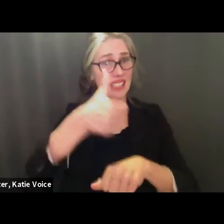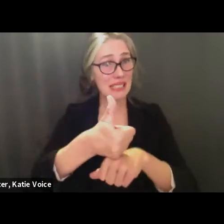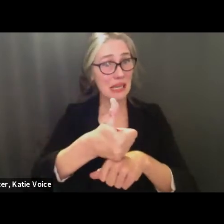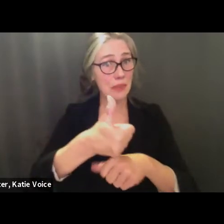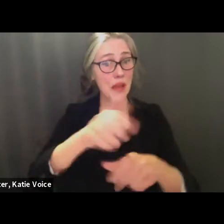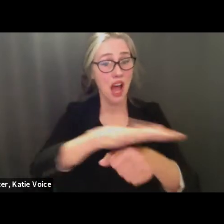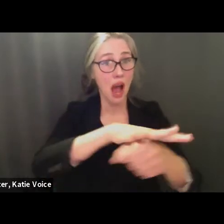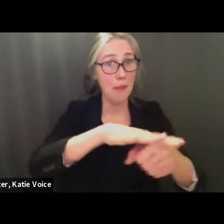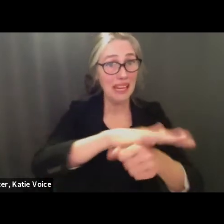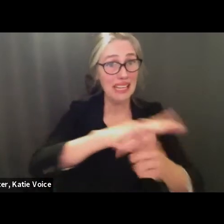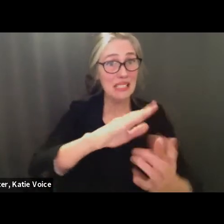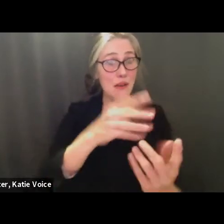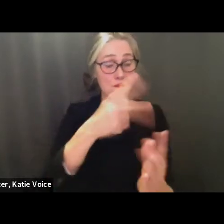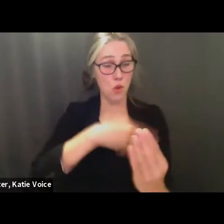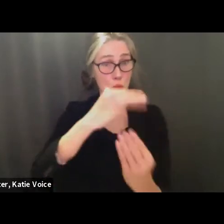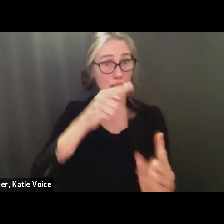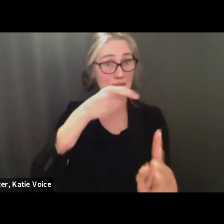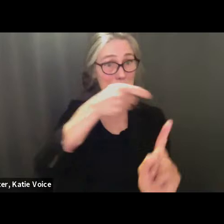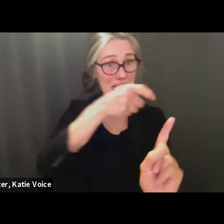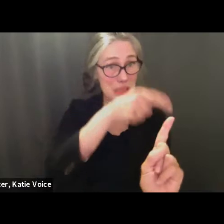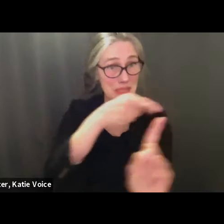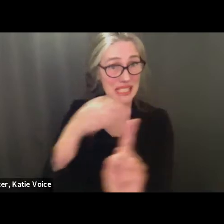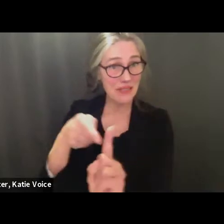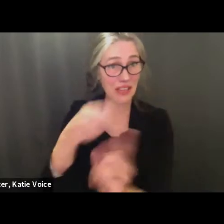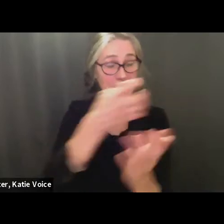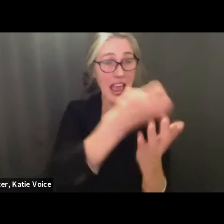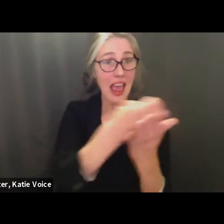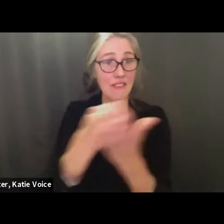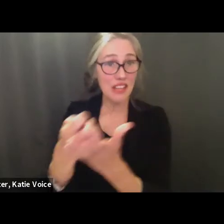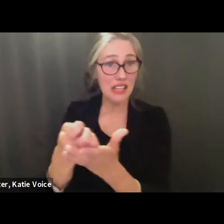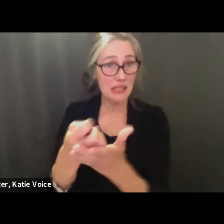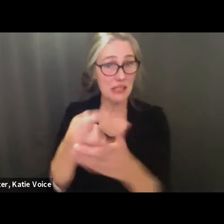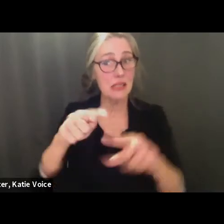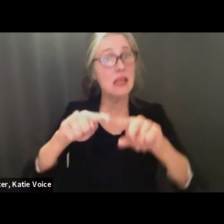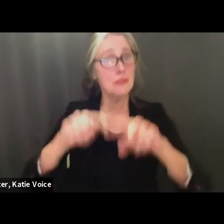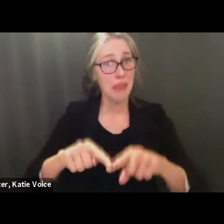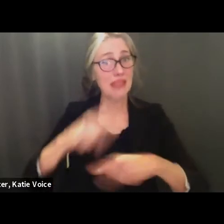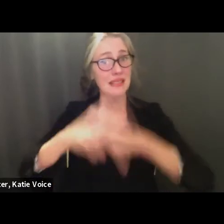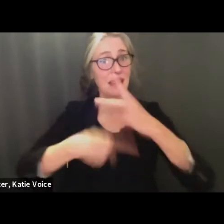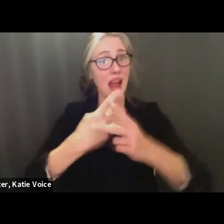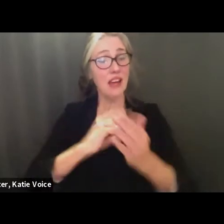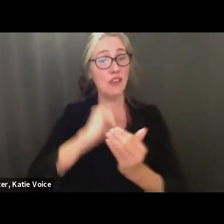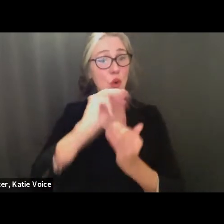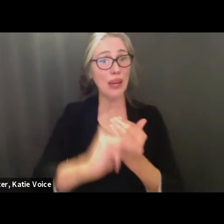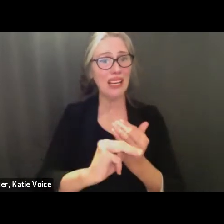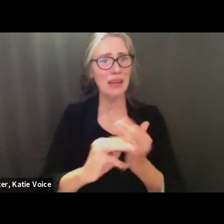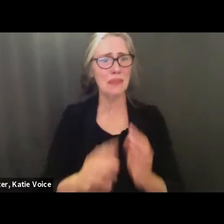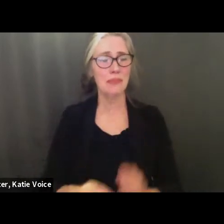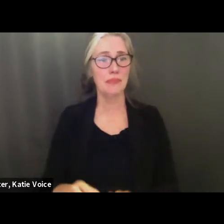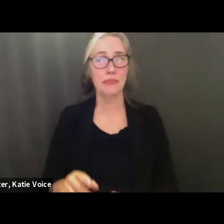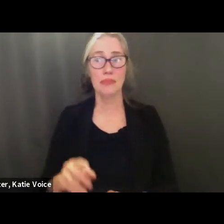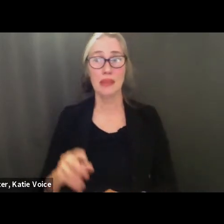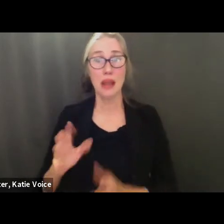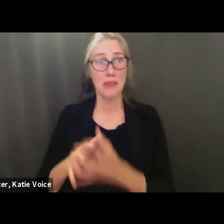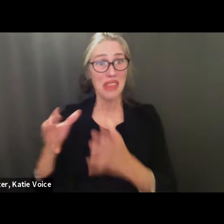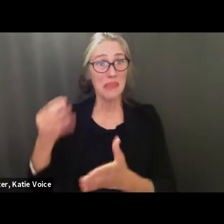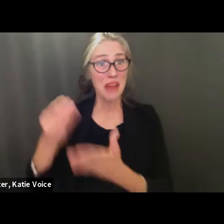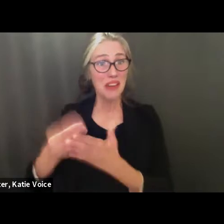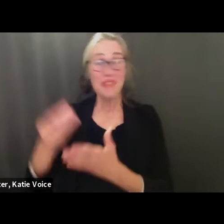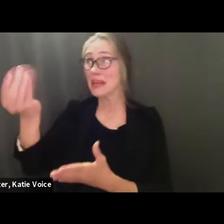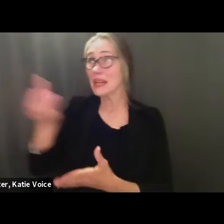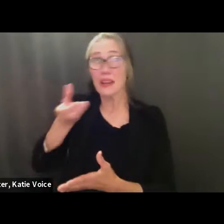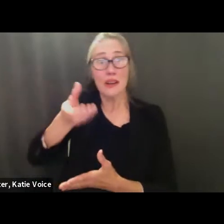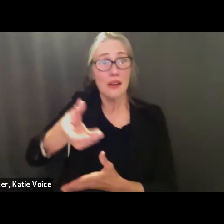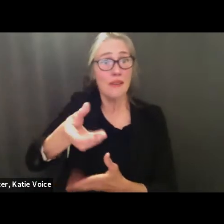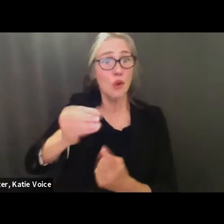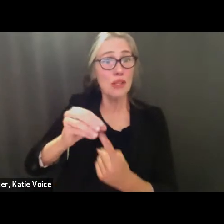with specified evidence-based curriculum, training, and staff. With the amount of funds earmarked for special education, a program